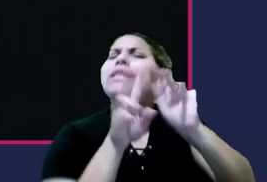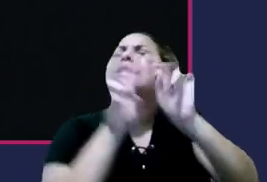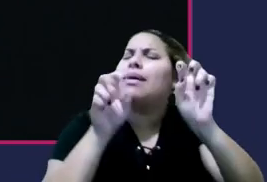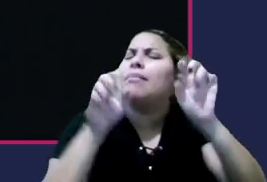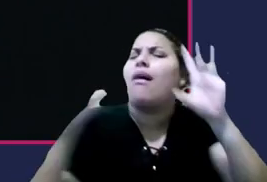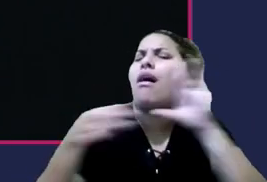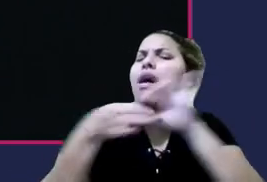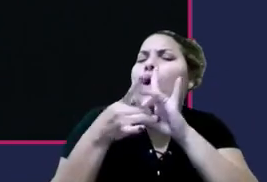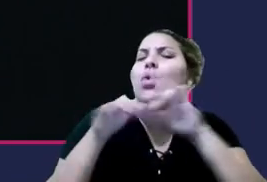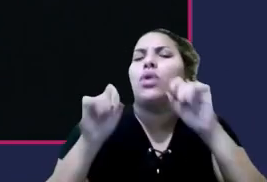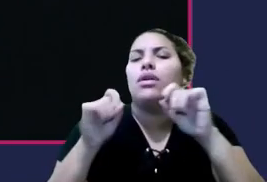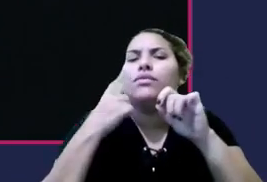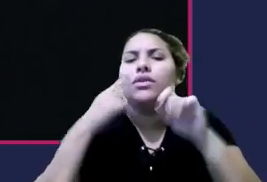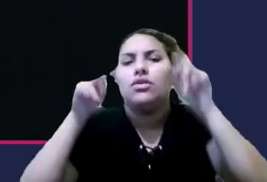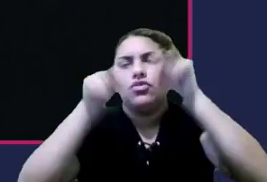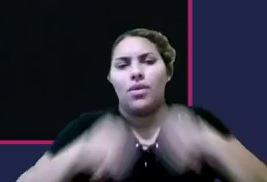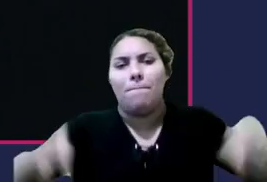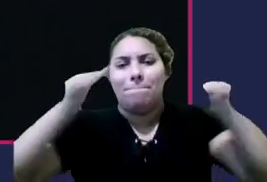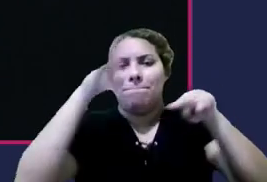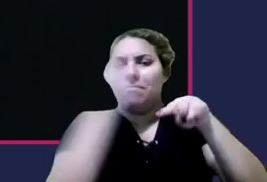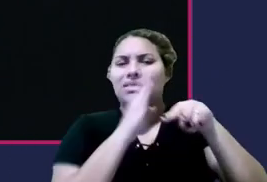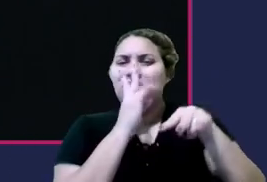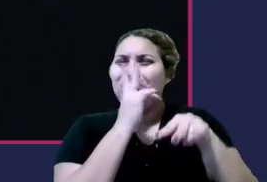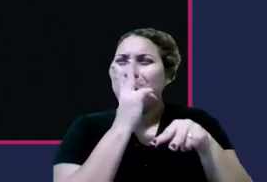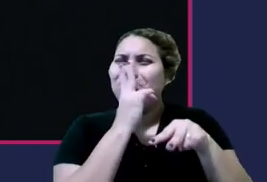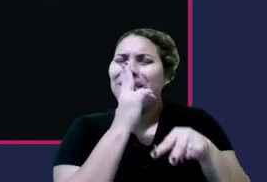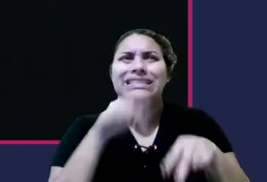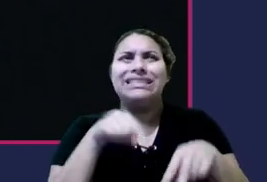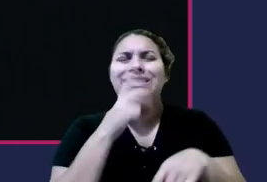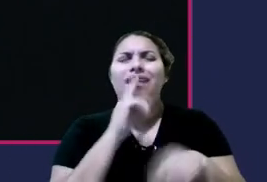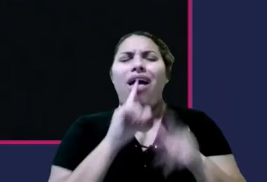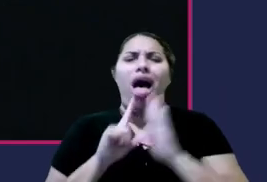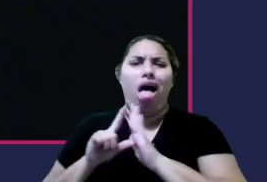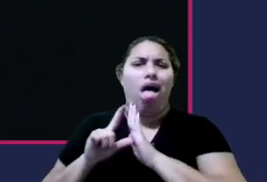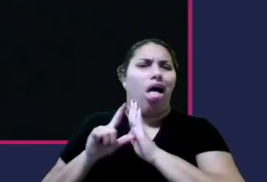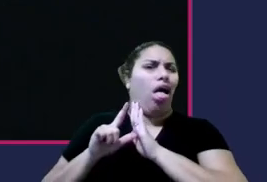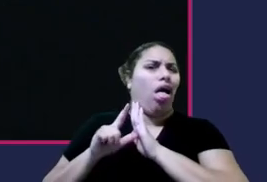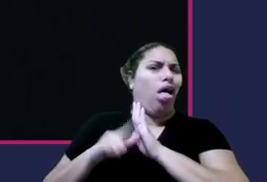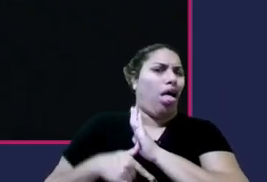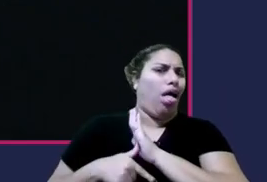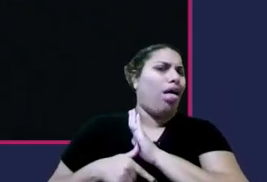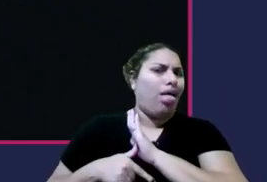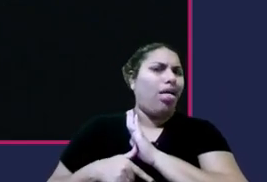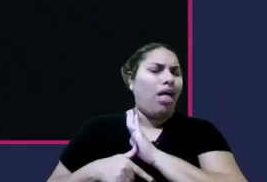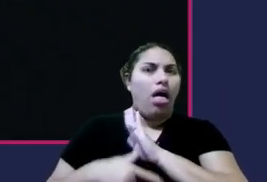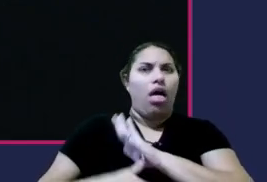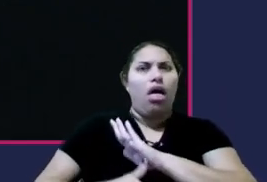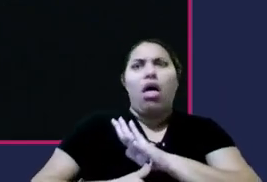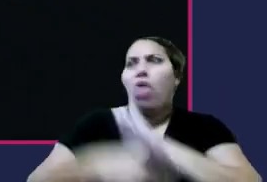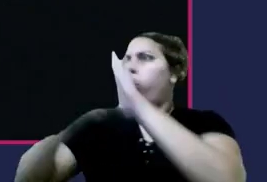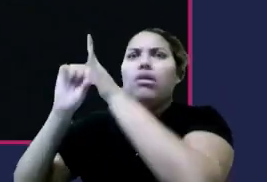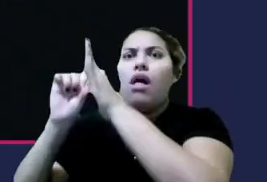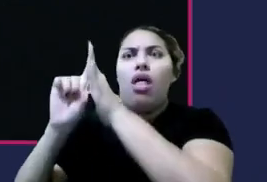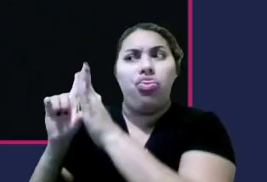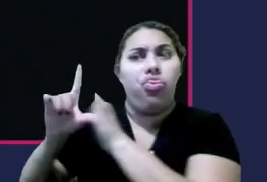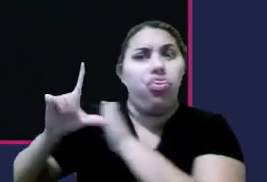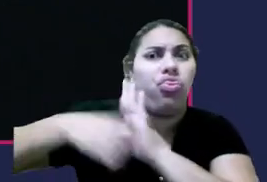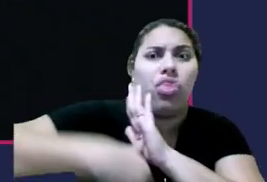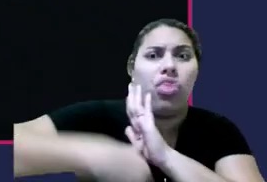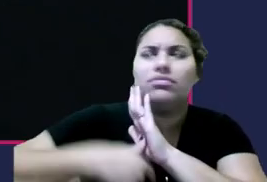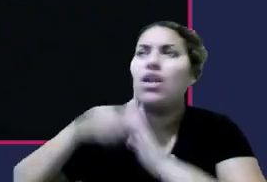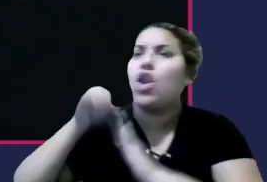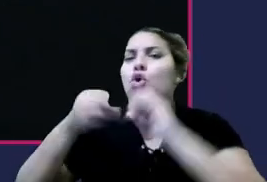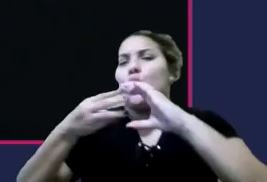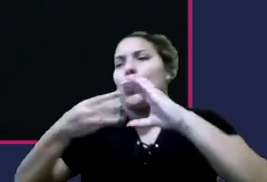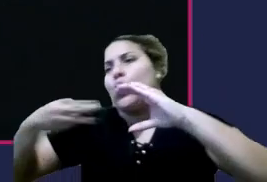law project, this bill, and we can see that Brazil is way behind other countries that in terms of rare disease, not only in